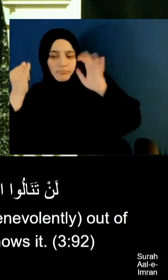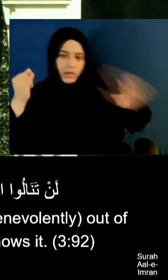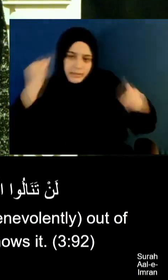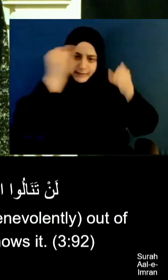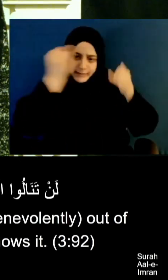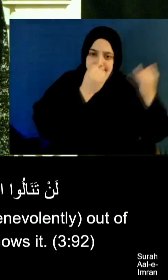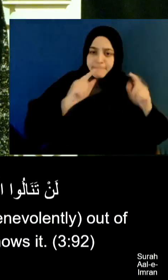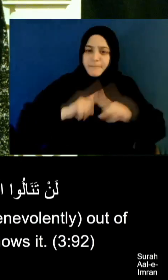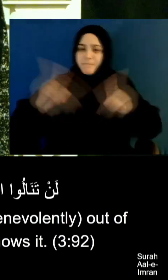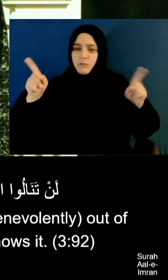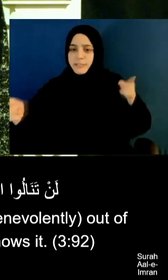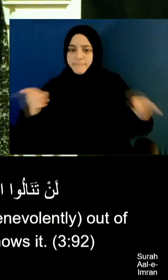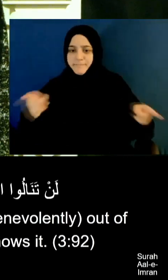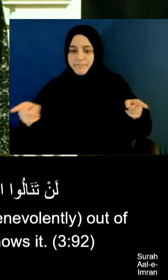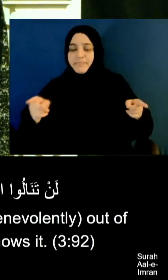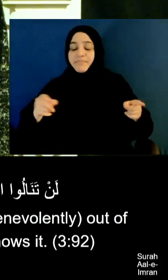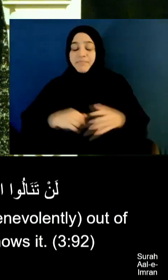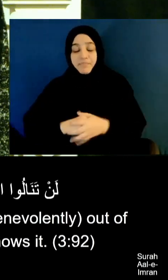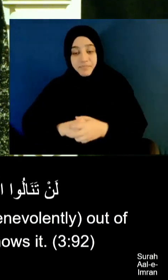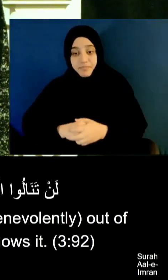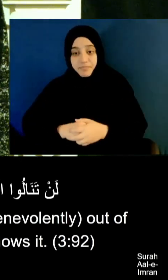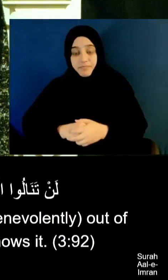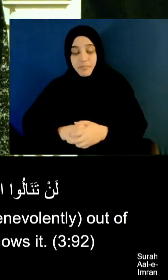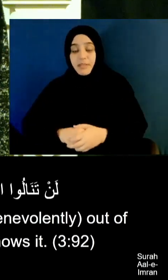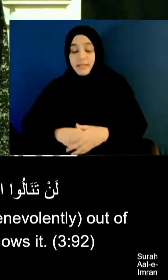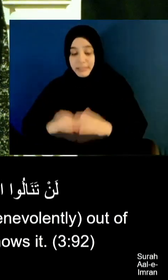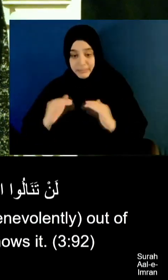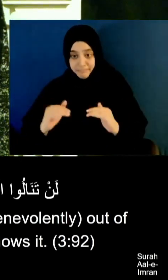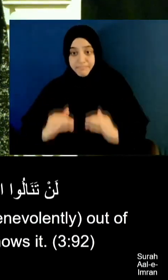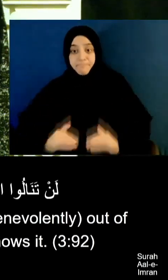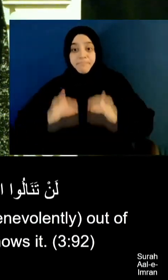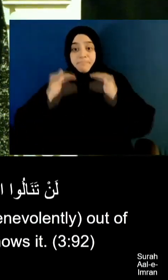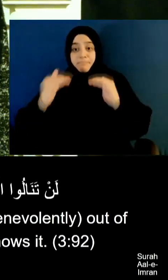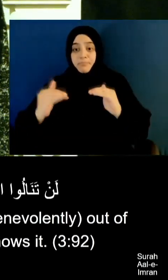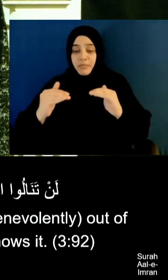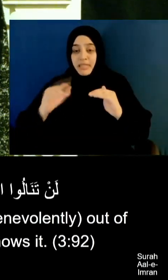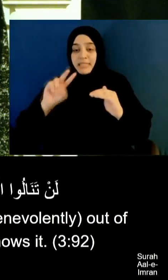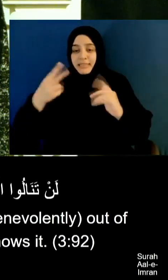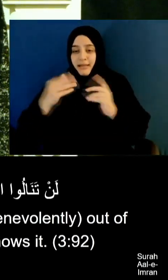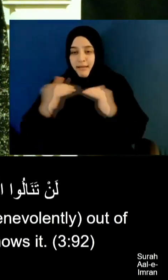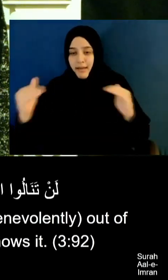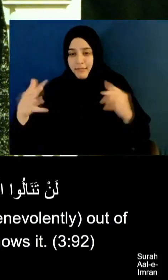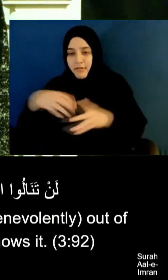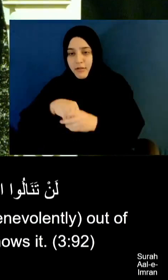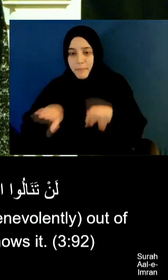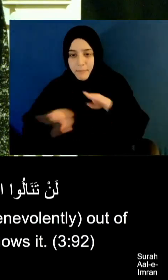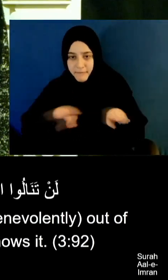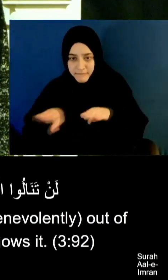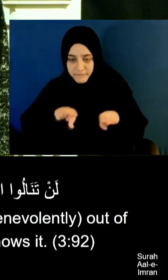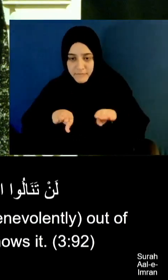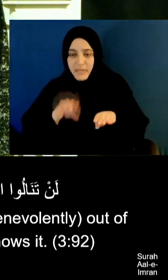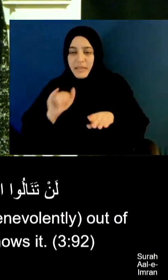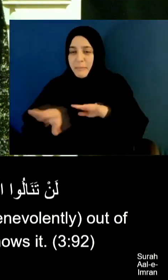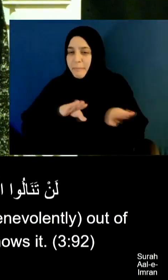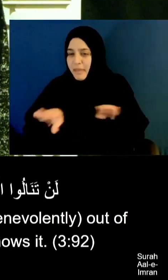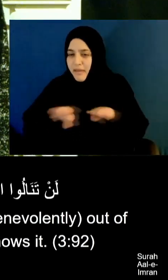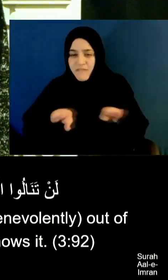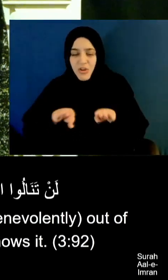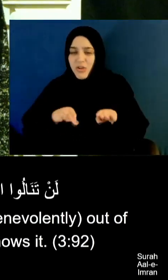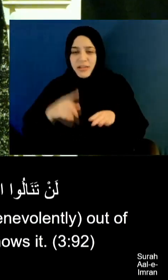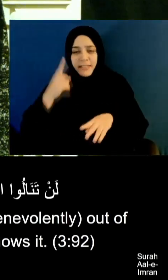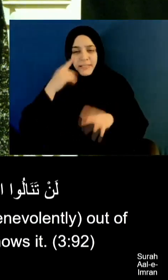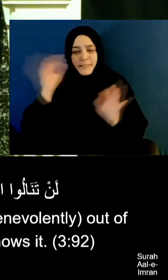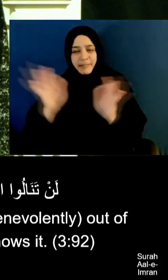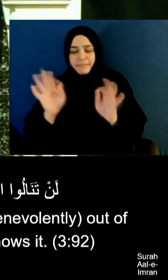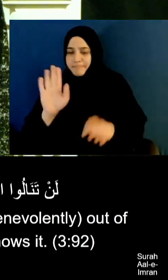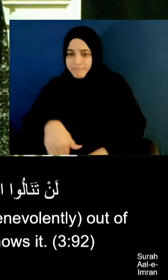Now come the second level on behavior. Behavior here, don't take it on face value. Take